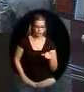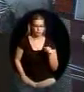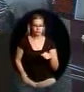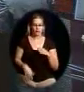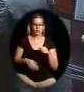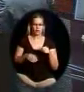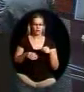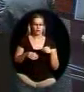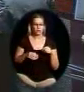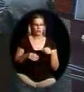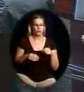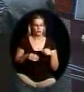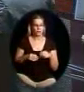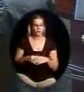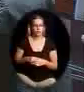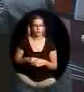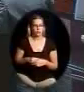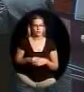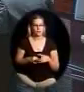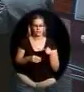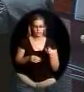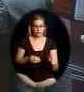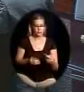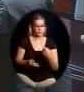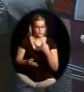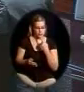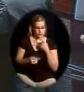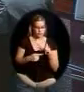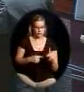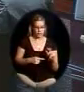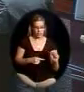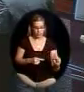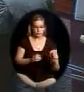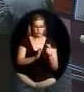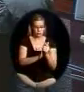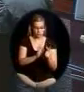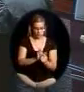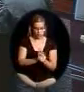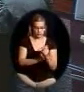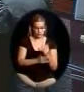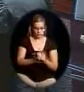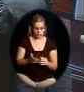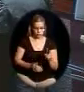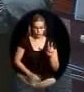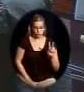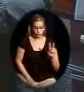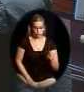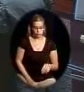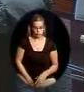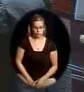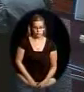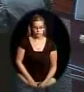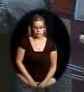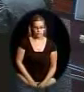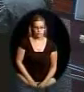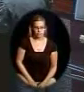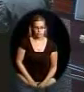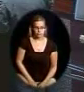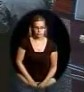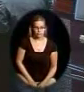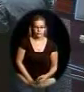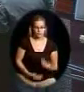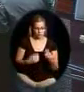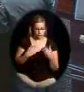the provision does state Kansas law form, section 2. It was replaced. Yeah,